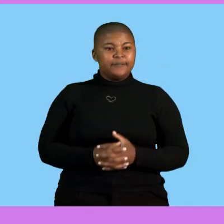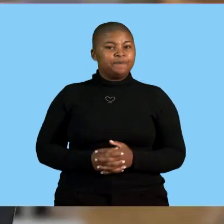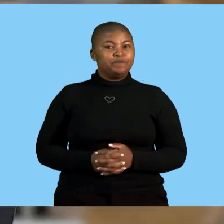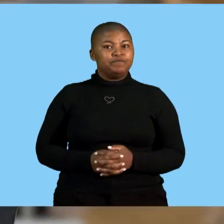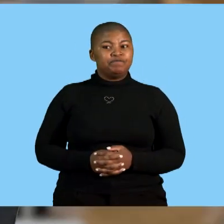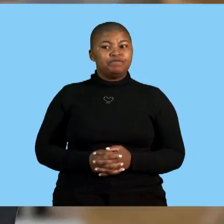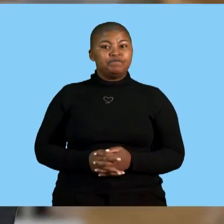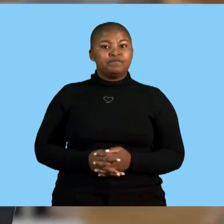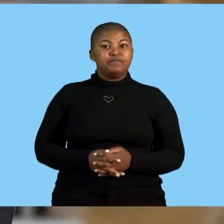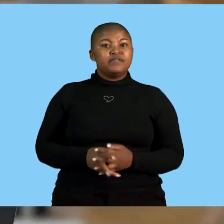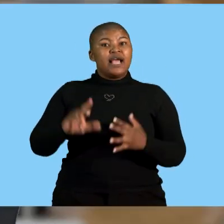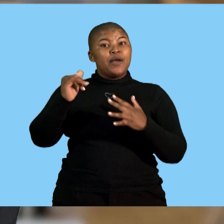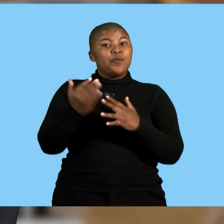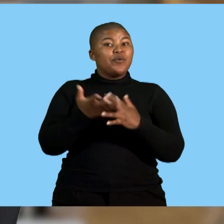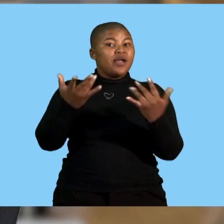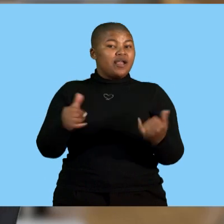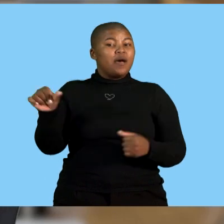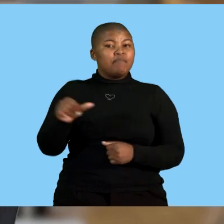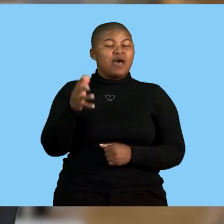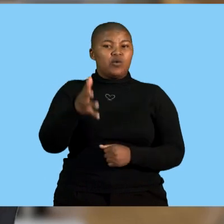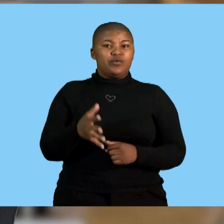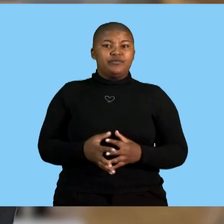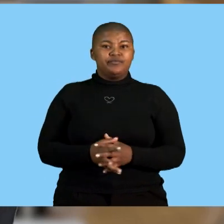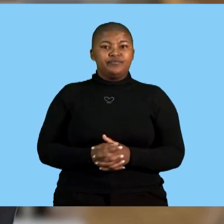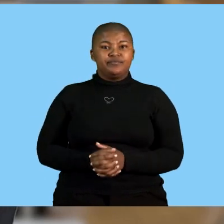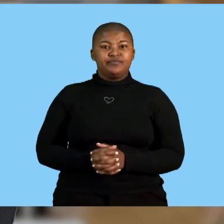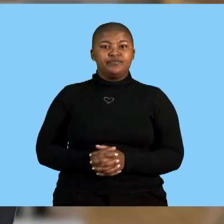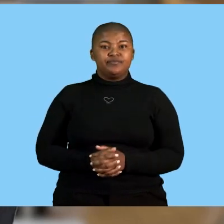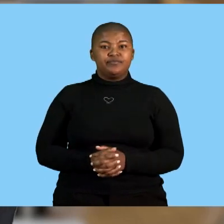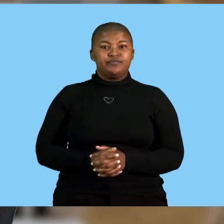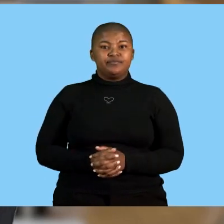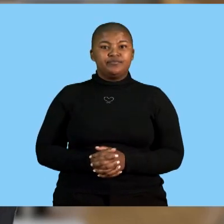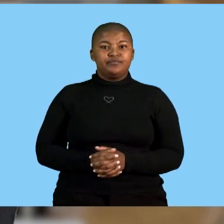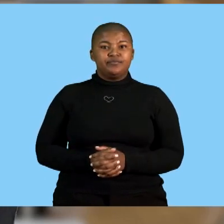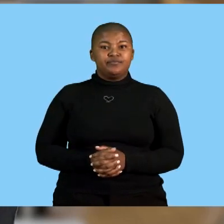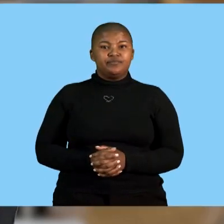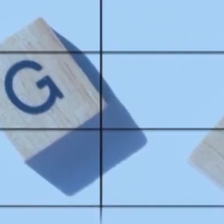All right, let us quickly take an ad break. We'll be right back.